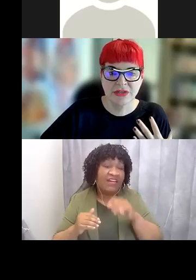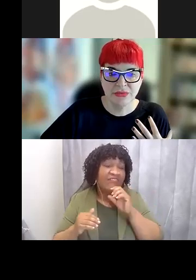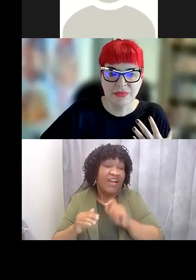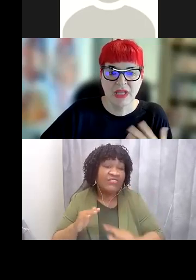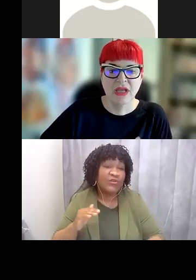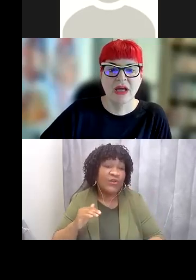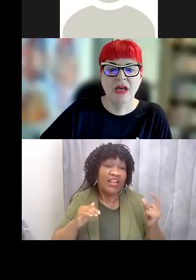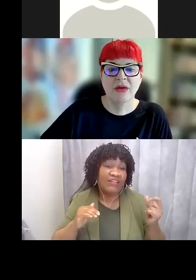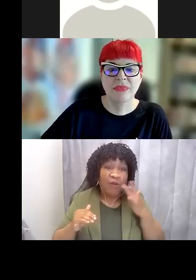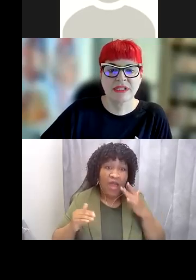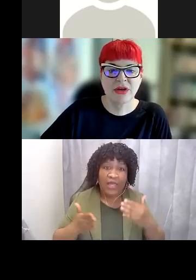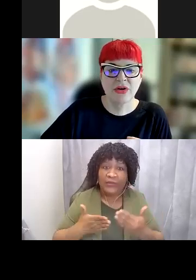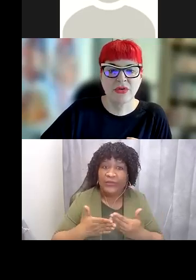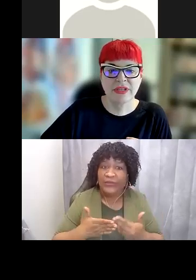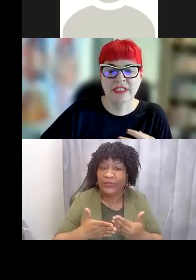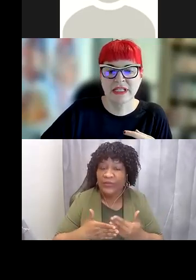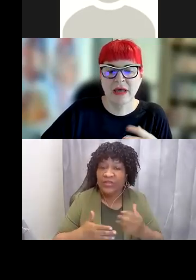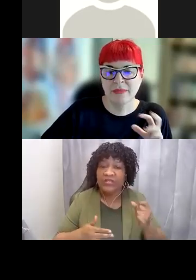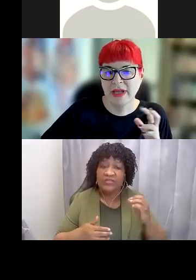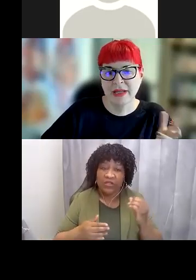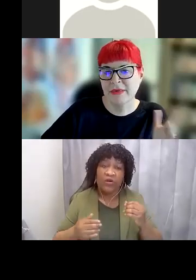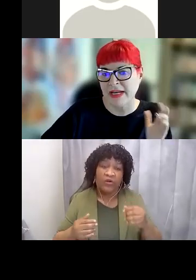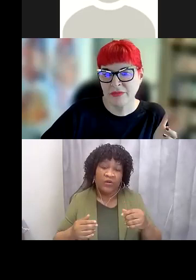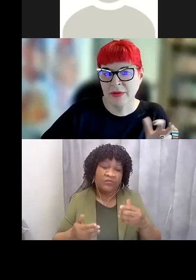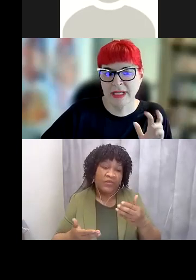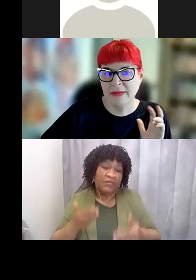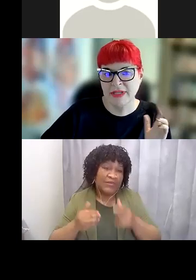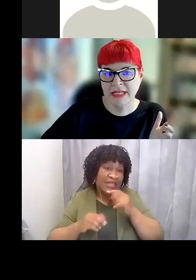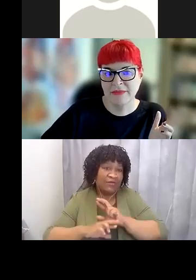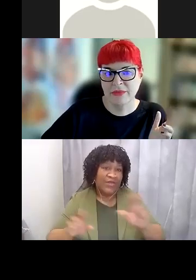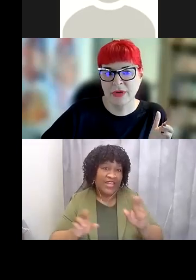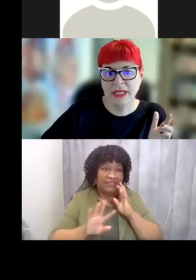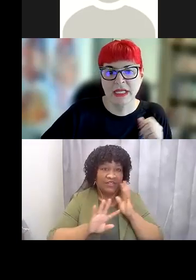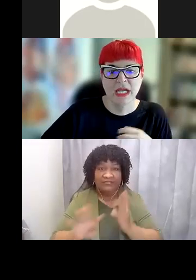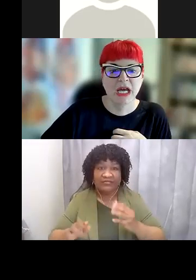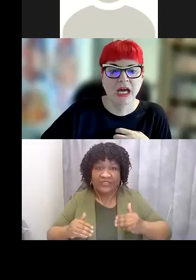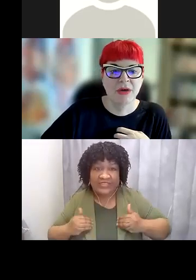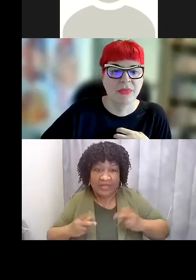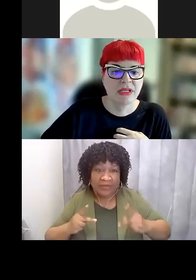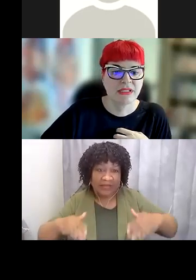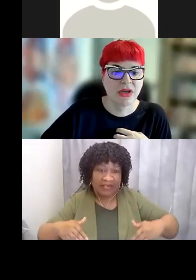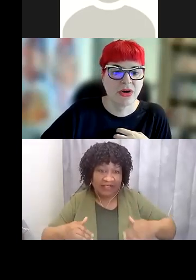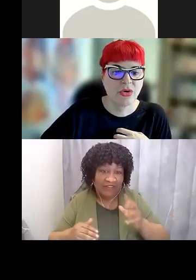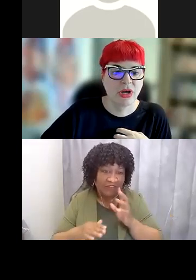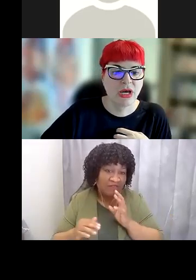it's new. So they just might not be ready for it, might not be set up for it.